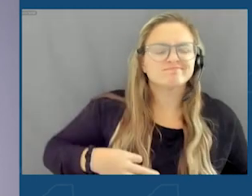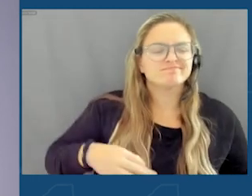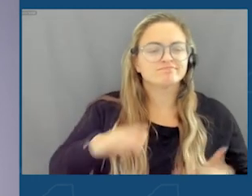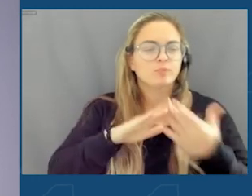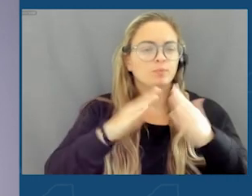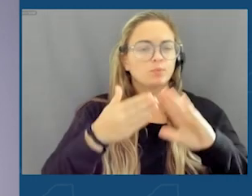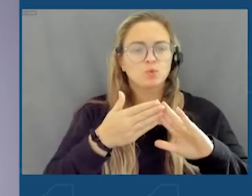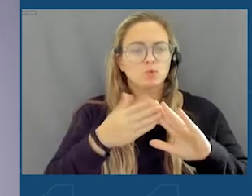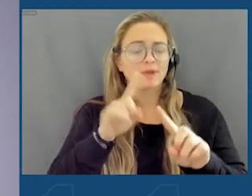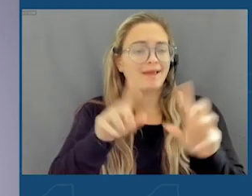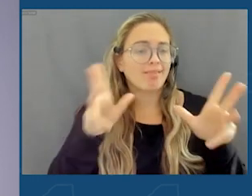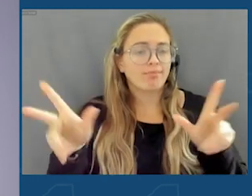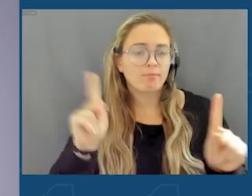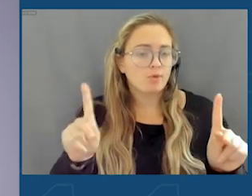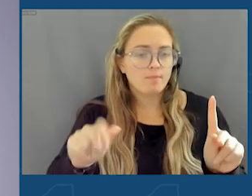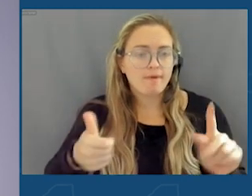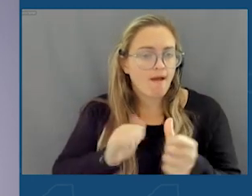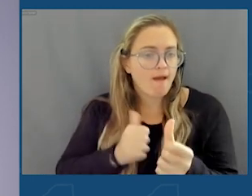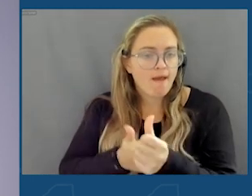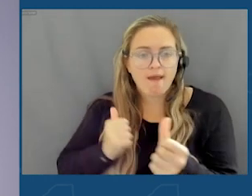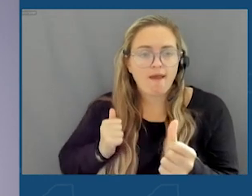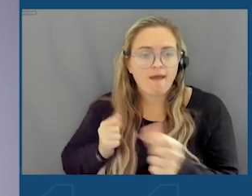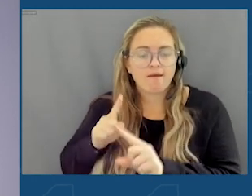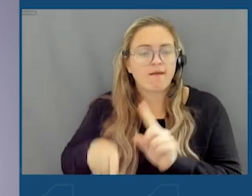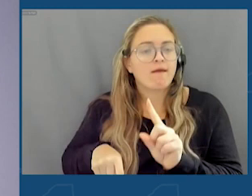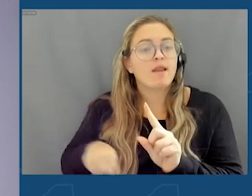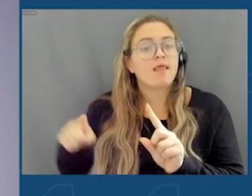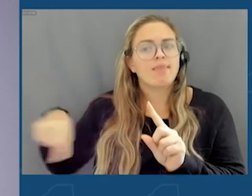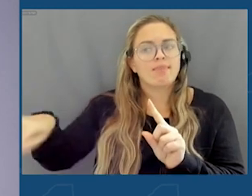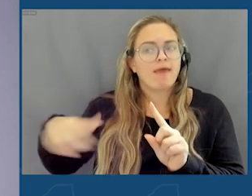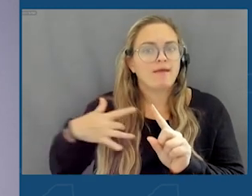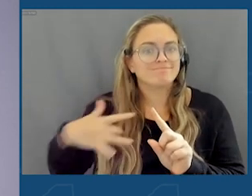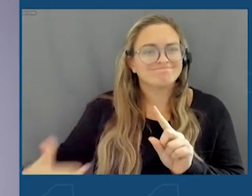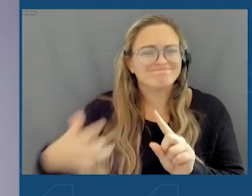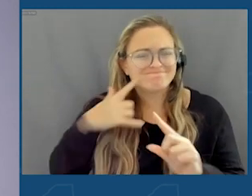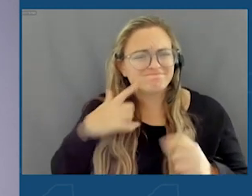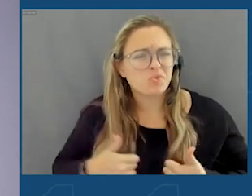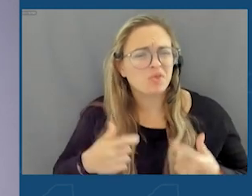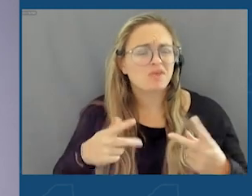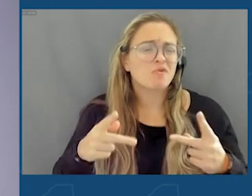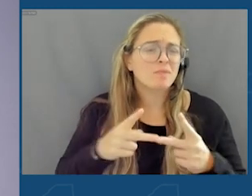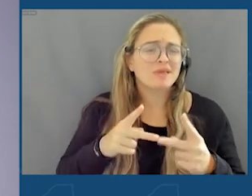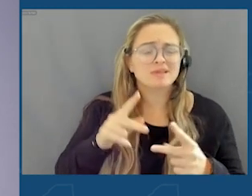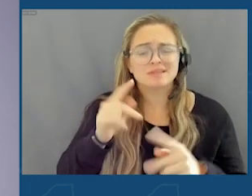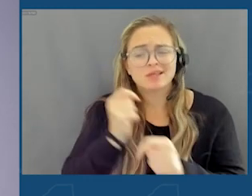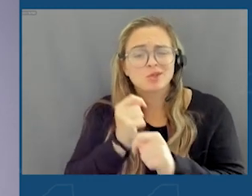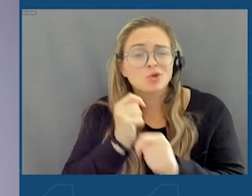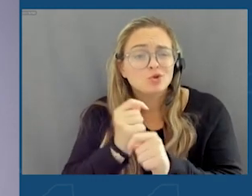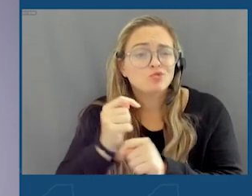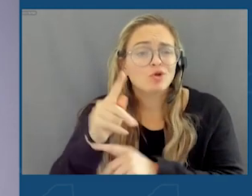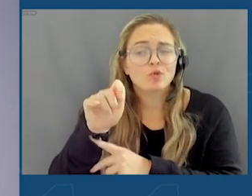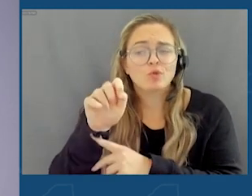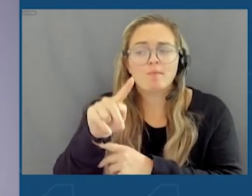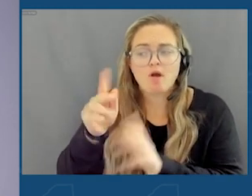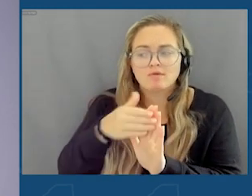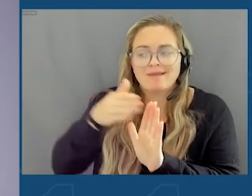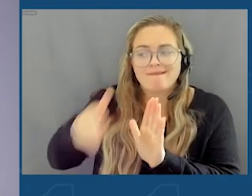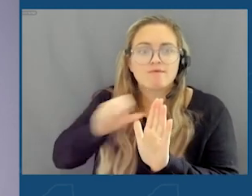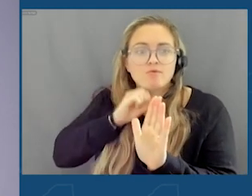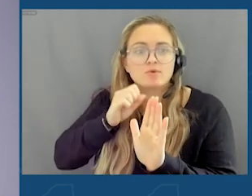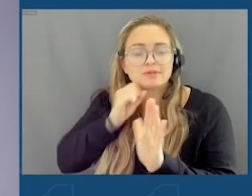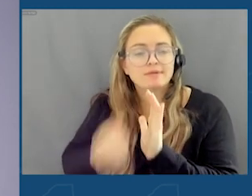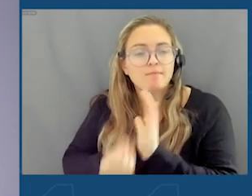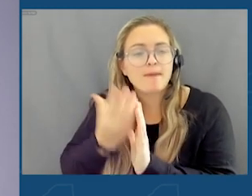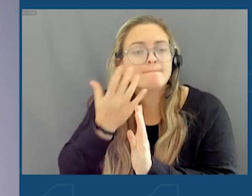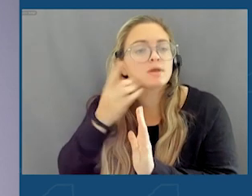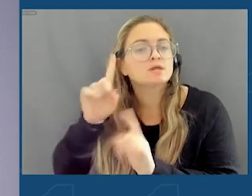people behind, because these are the people that tended to live in places like the trailer park my parents were in next to a steel plant, because